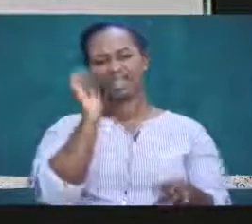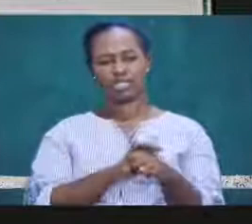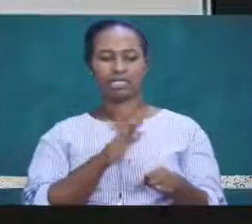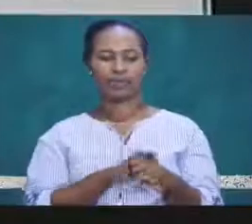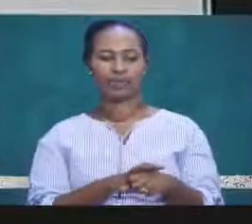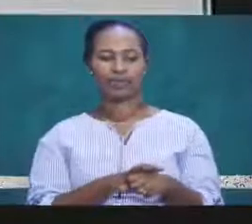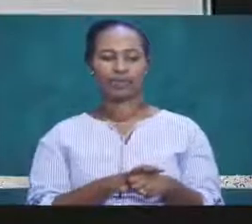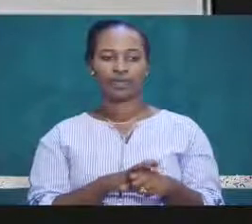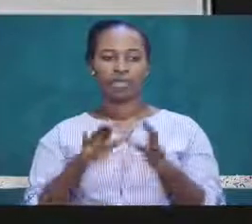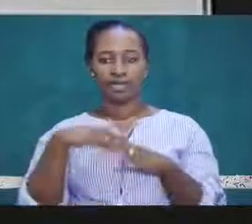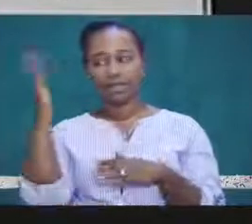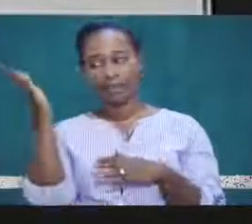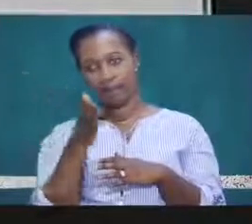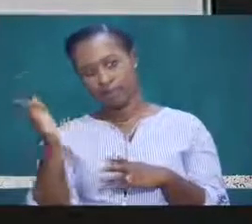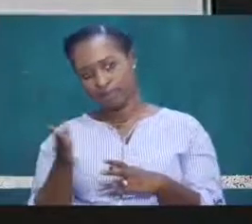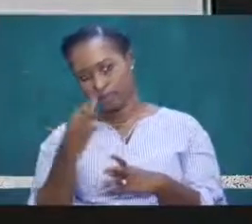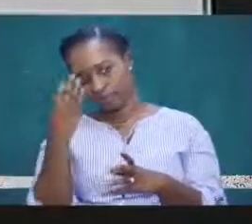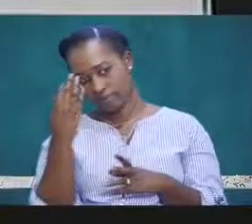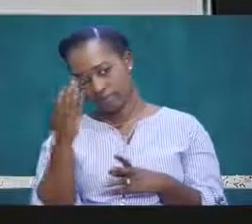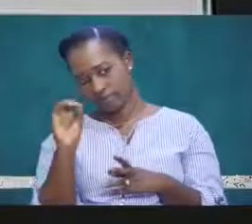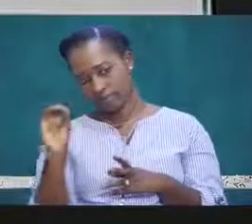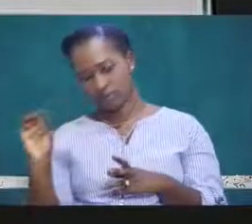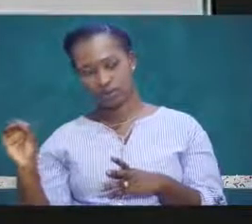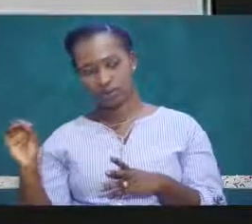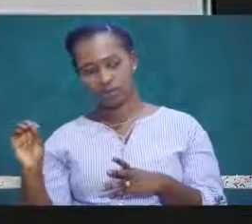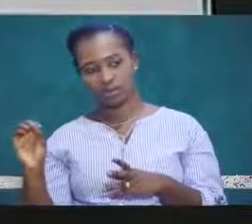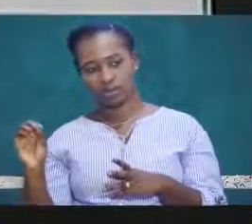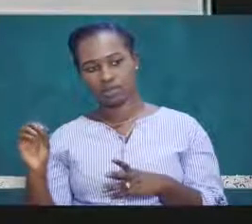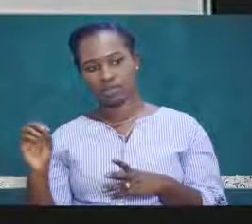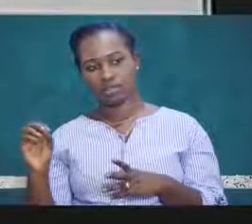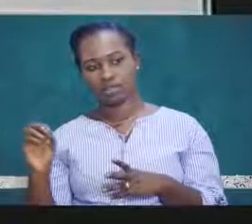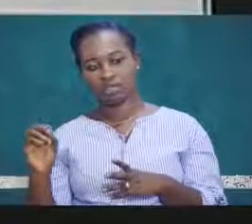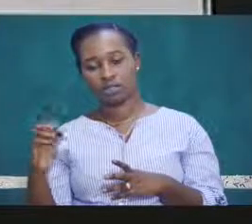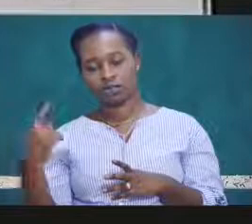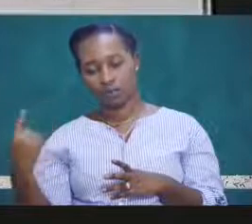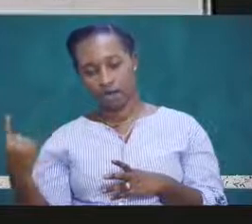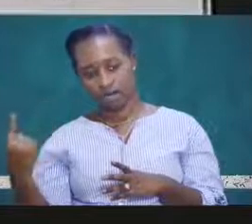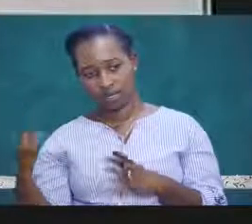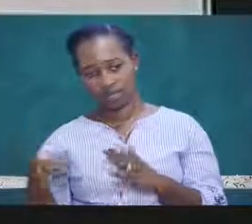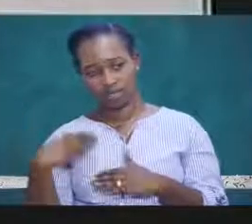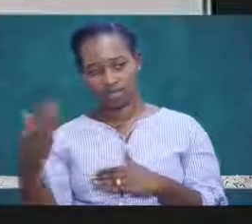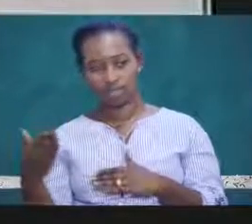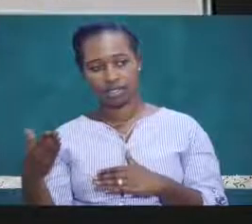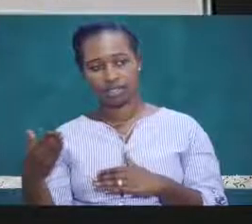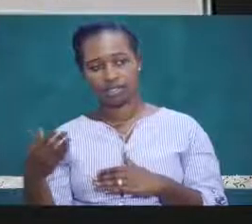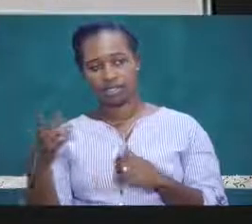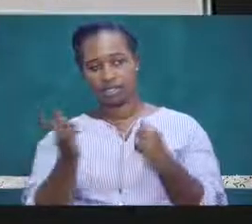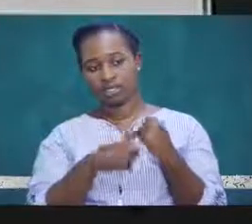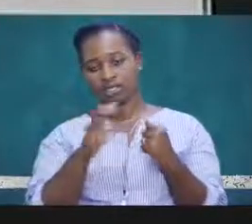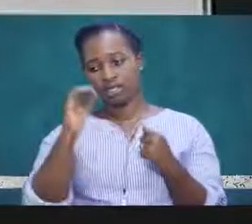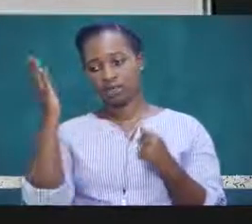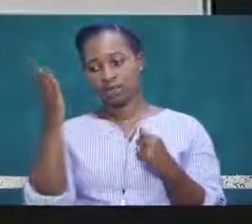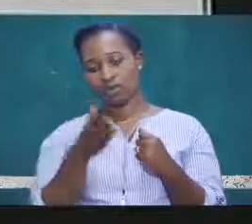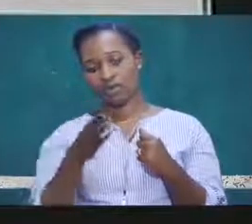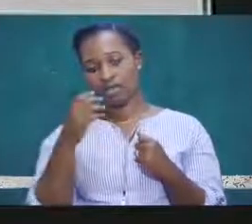3 zeros will cross out those 3 zeros. This will be 1. What do you multiply by 5 to get